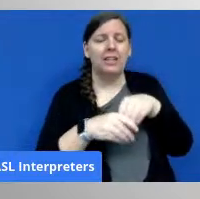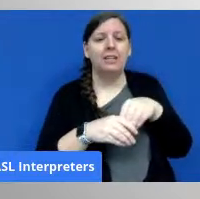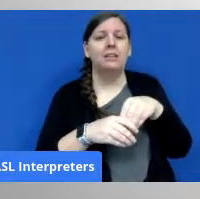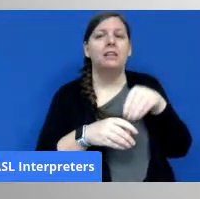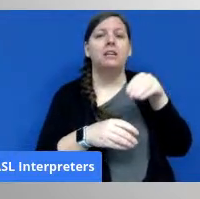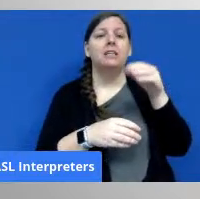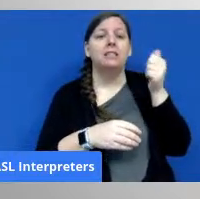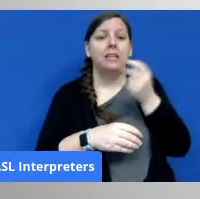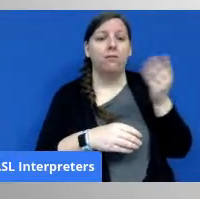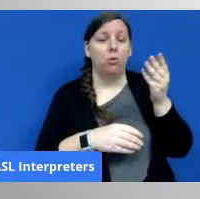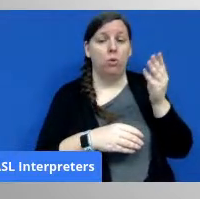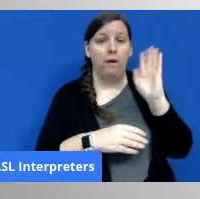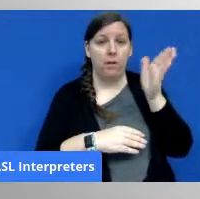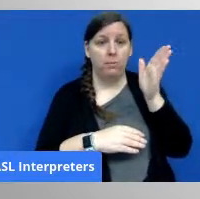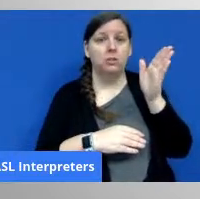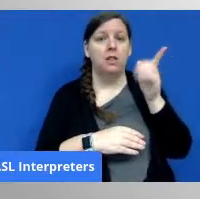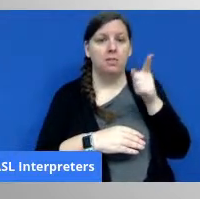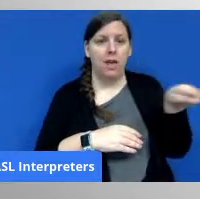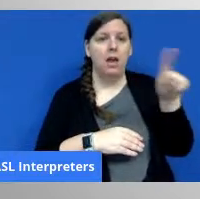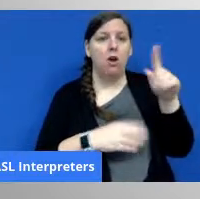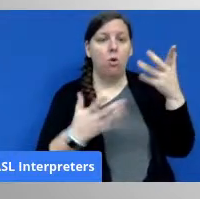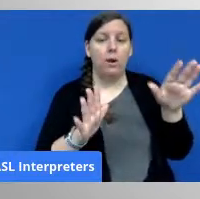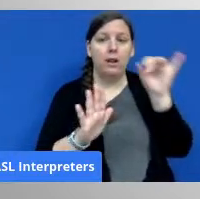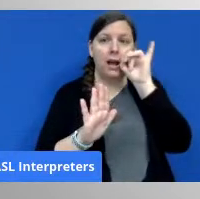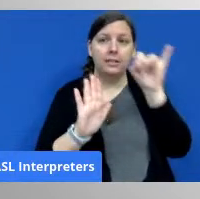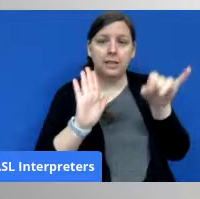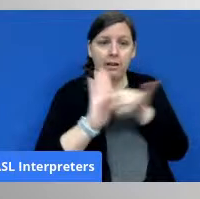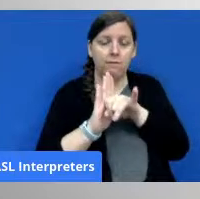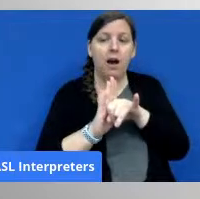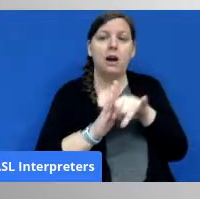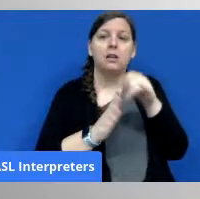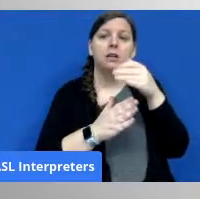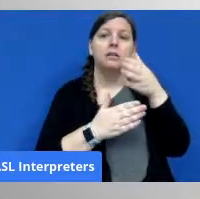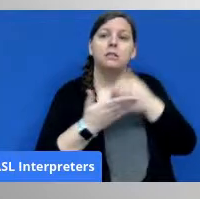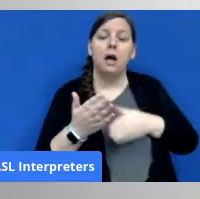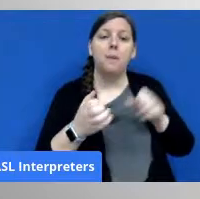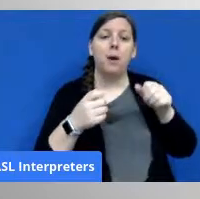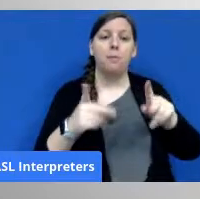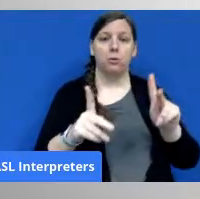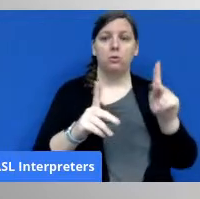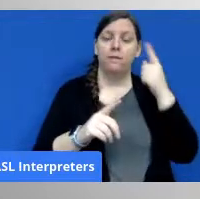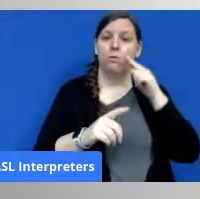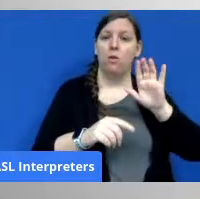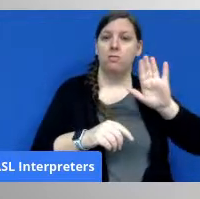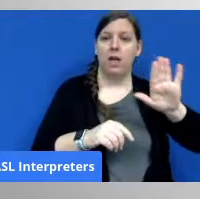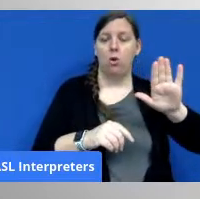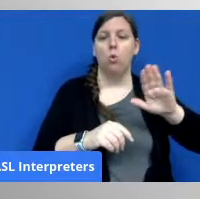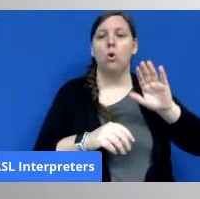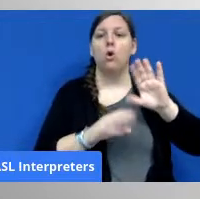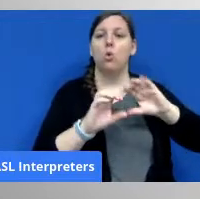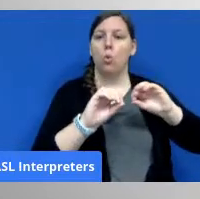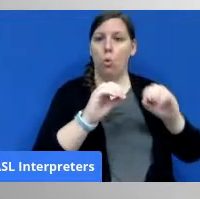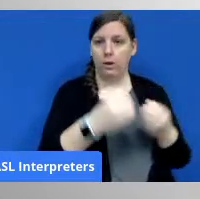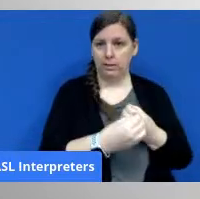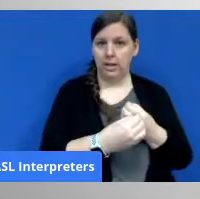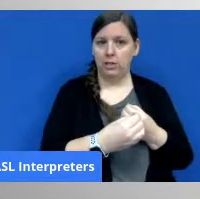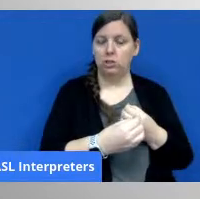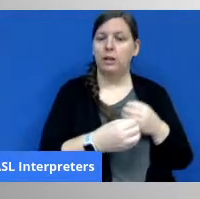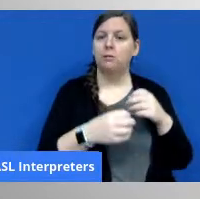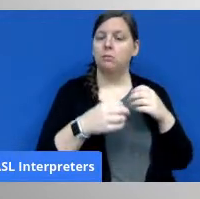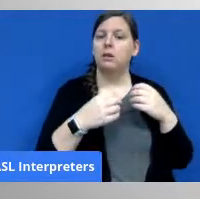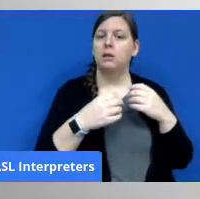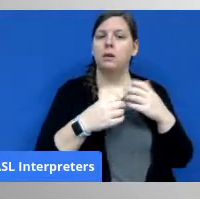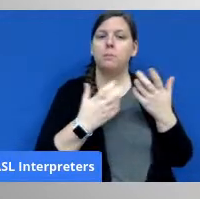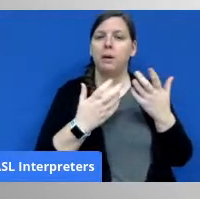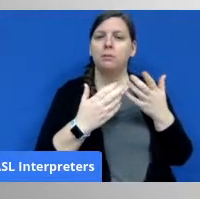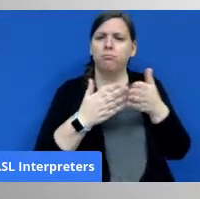already identified some opportunities for their organizations or agencies, but as a whole, where are some of the gaps that